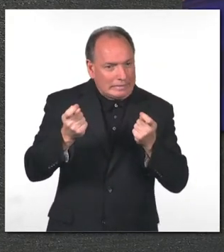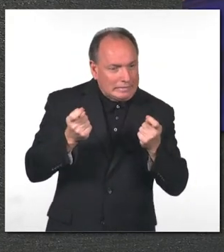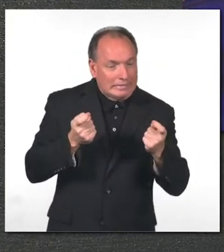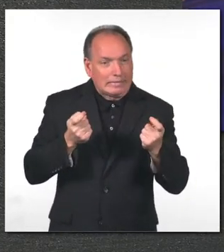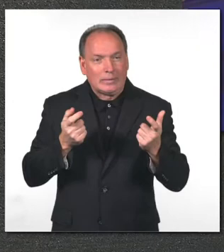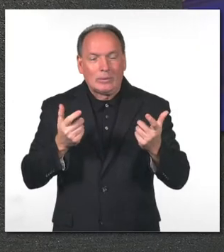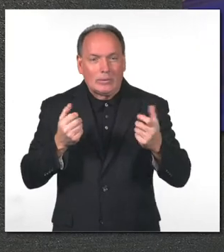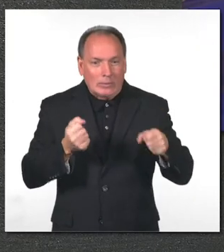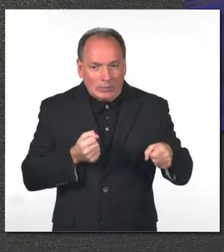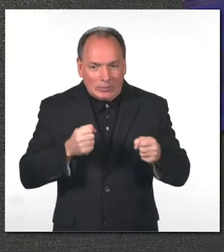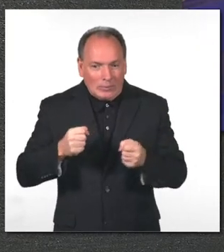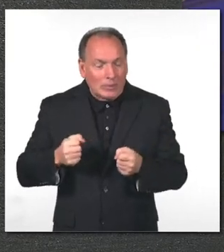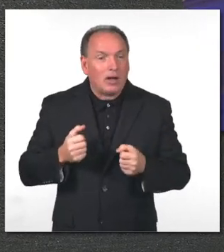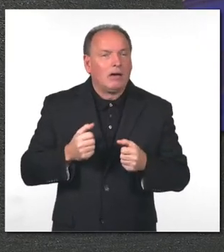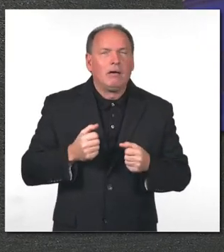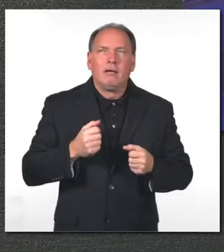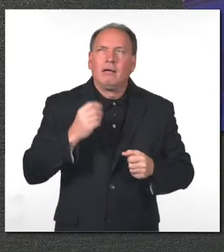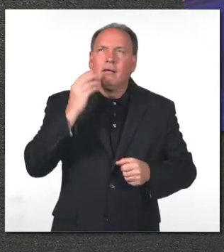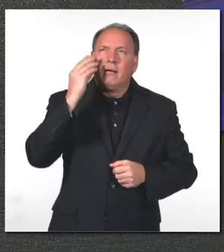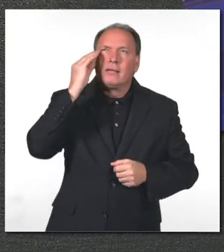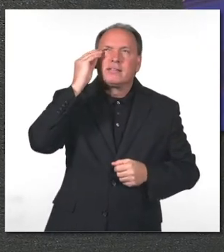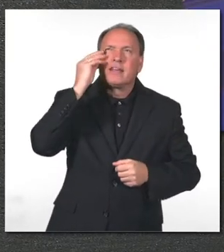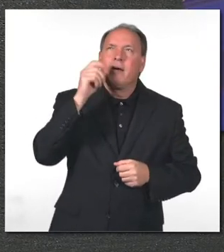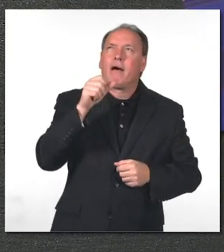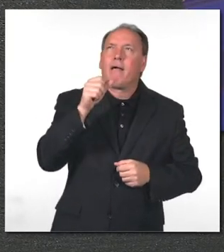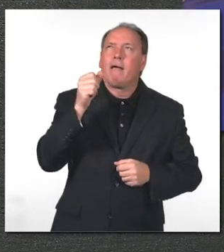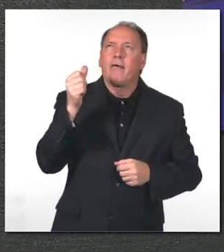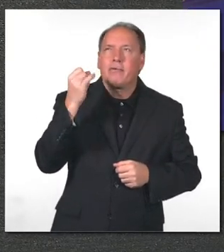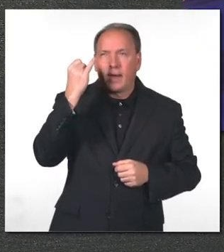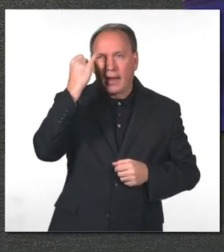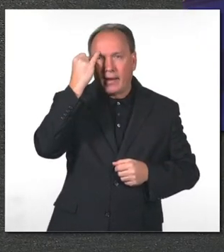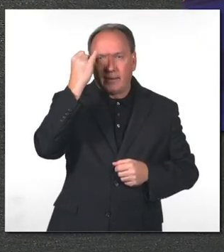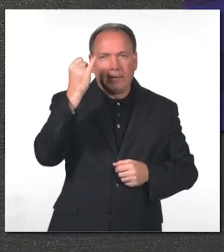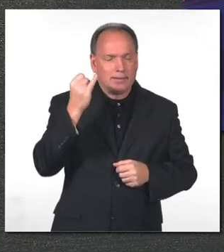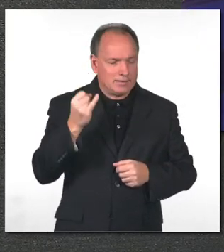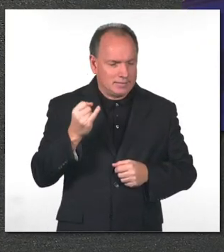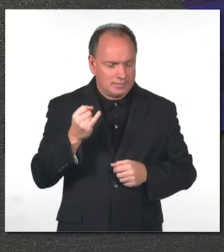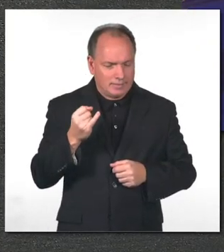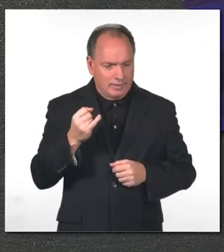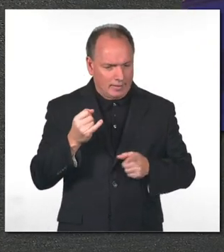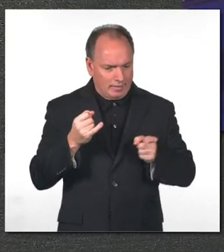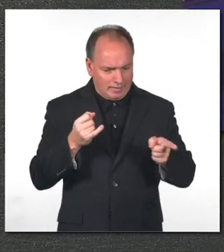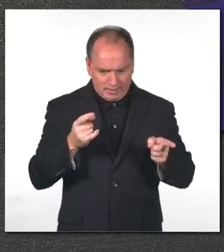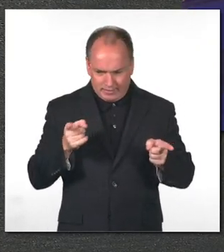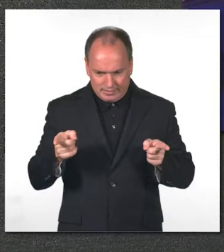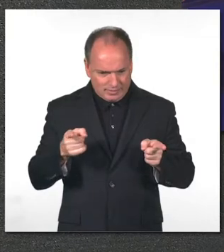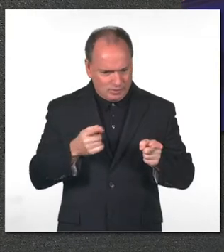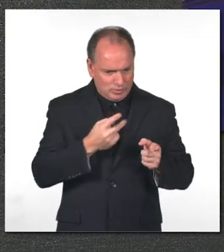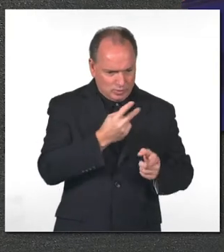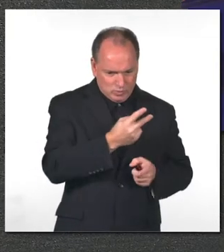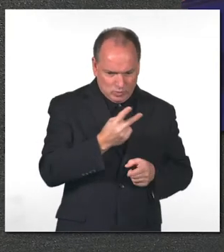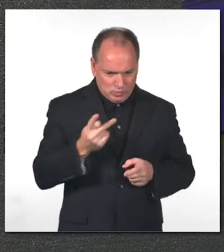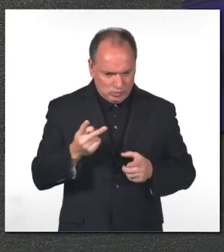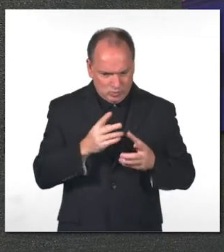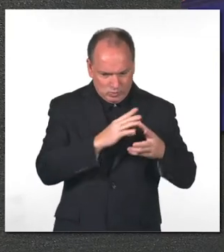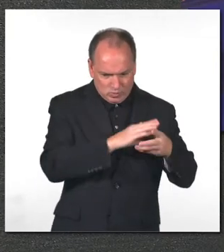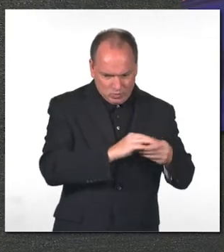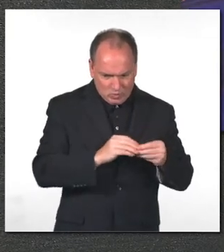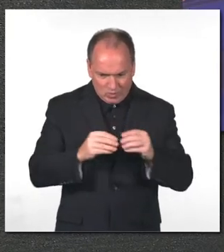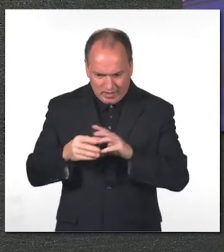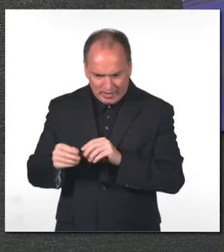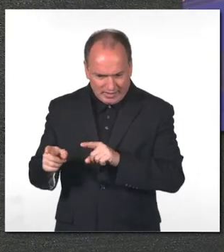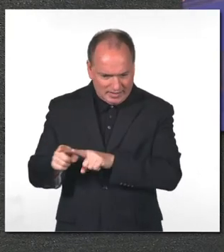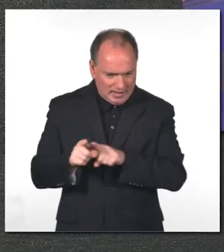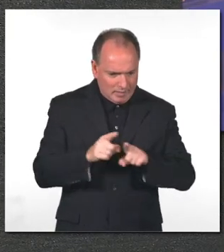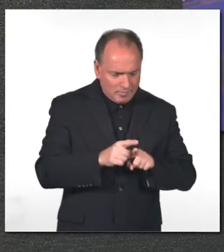And let's see if we can think of anything else that these two books had the same. They both had animal characters. They both